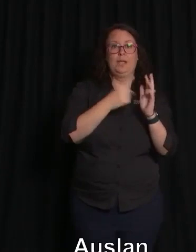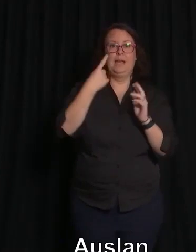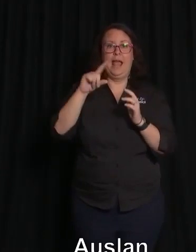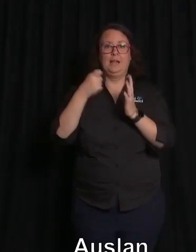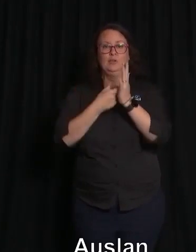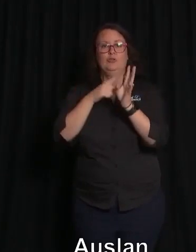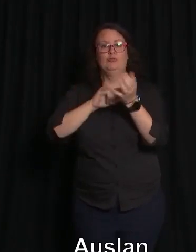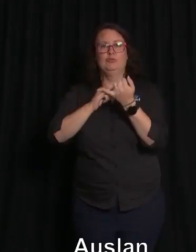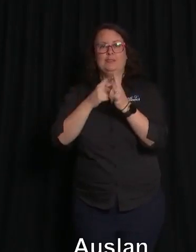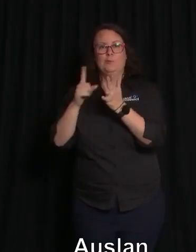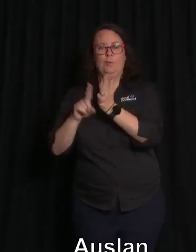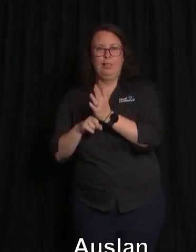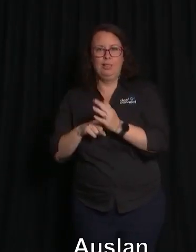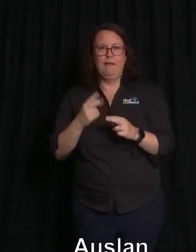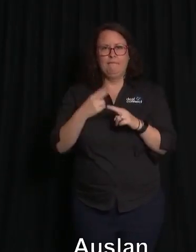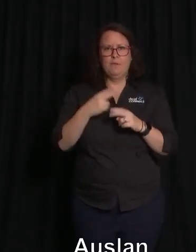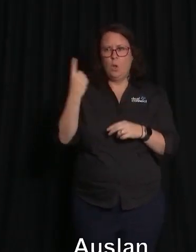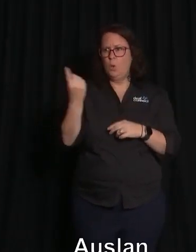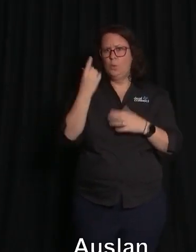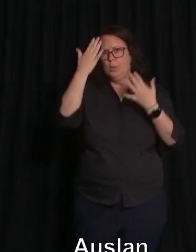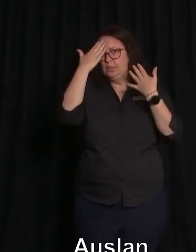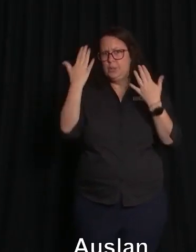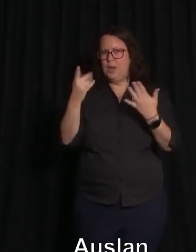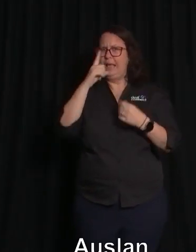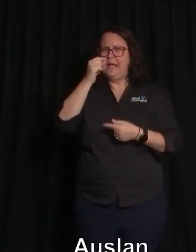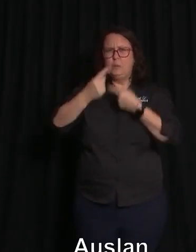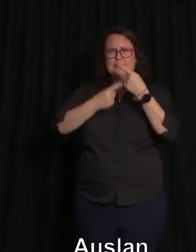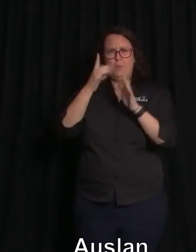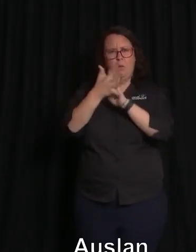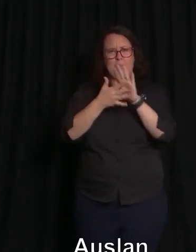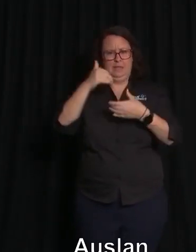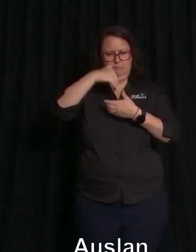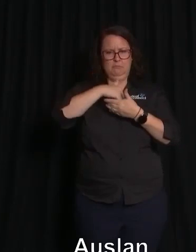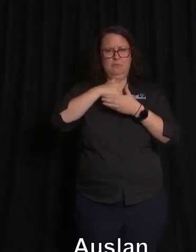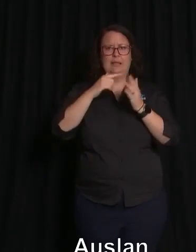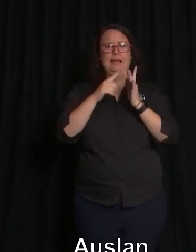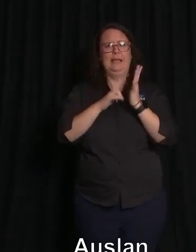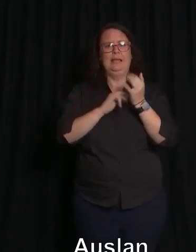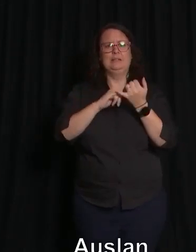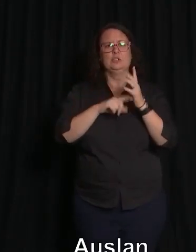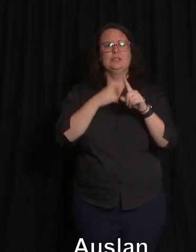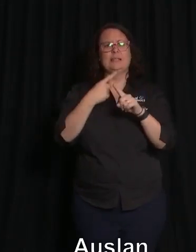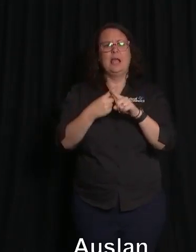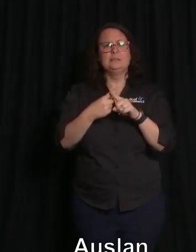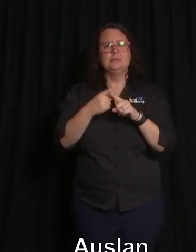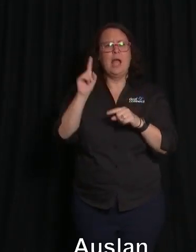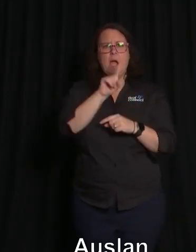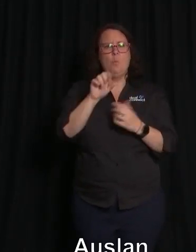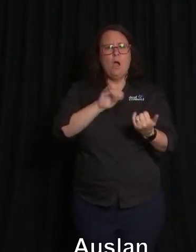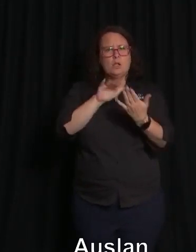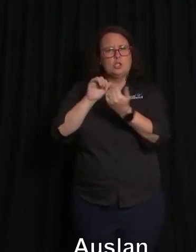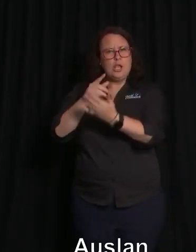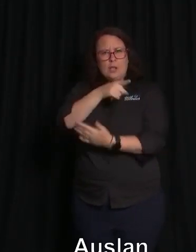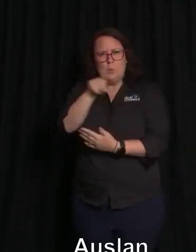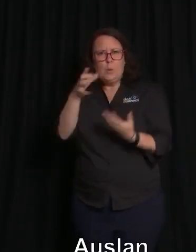For those that don't know, what does it mean to be intersex? And what are the particular challenges faced by intersex people